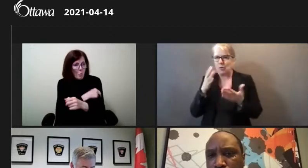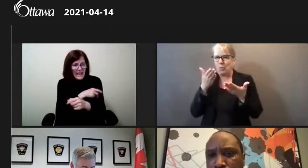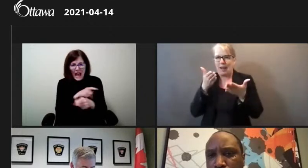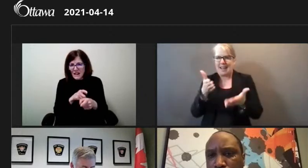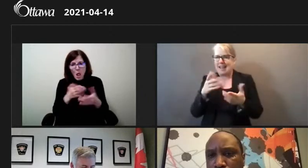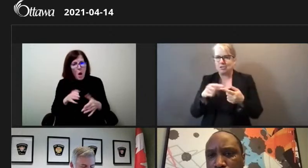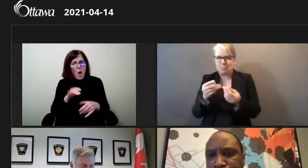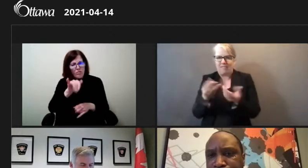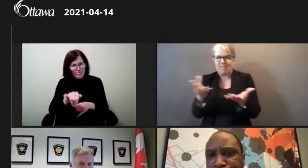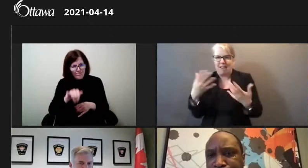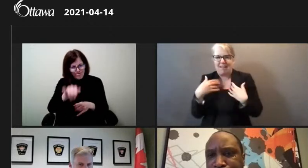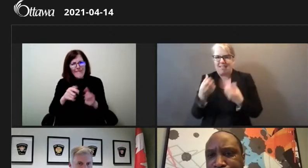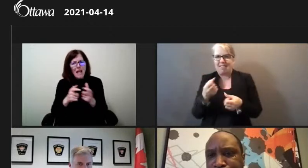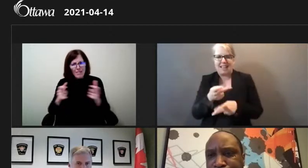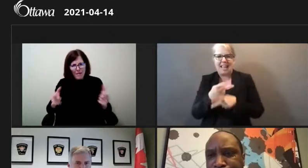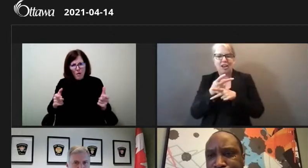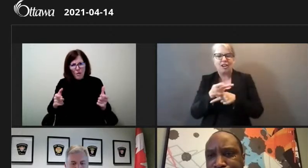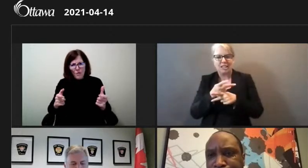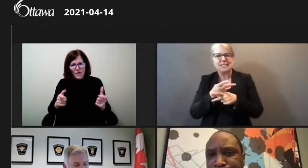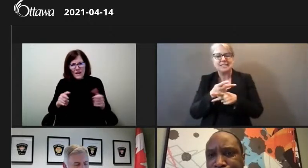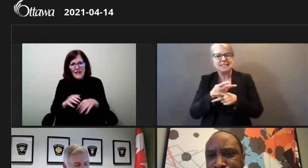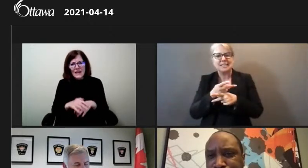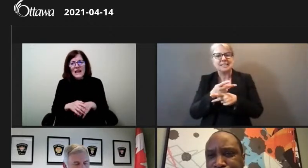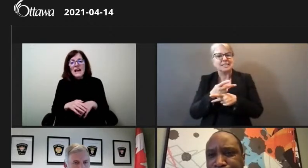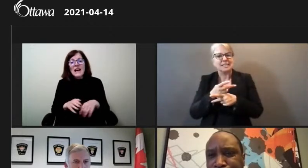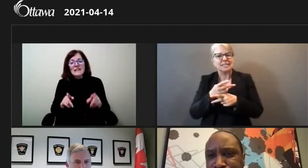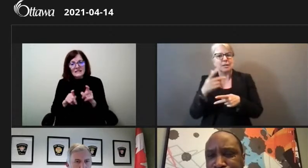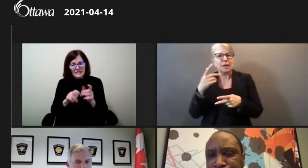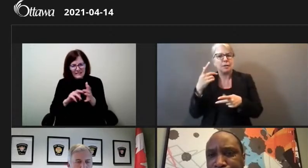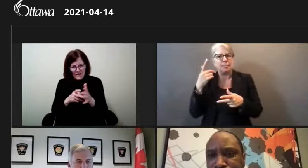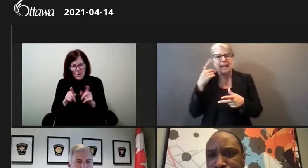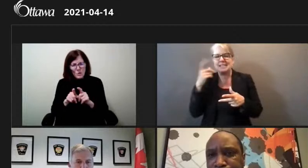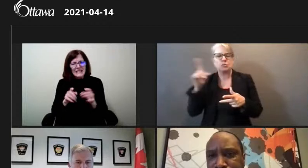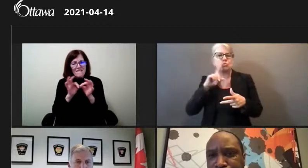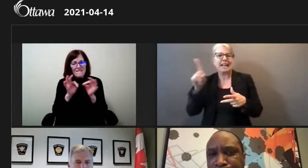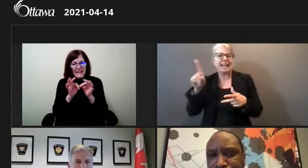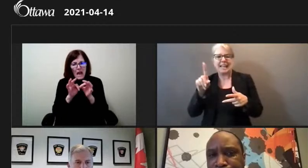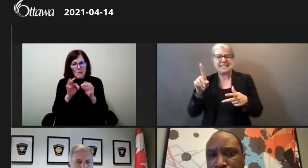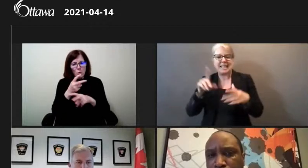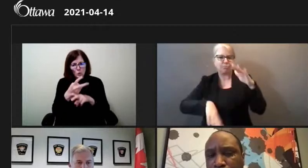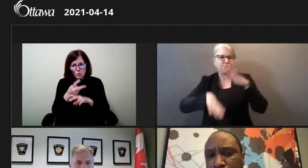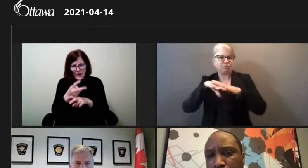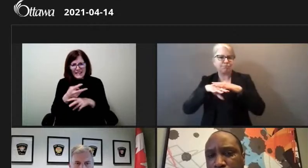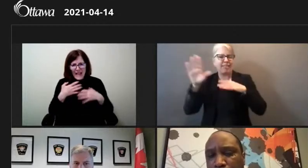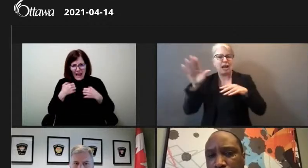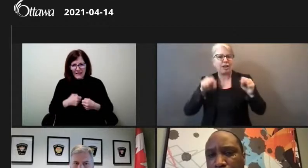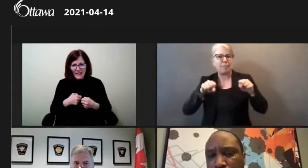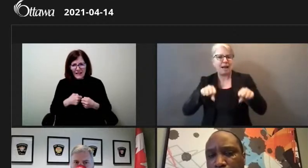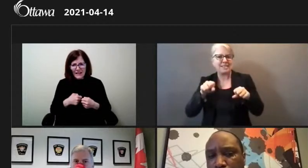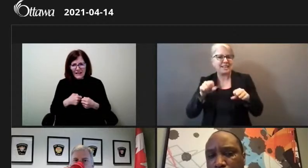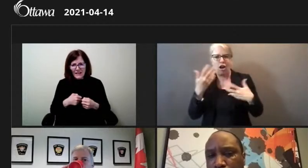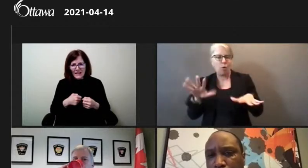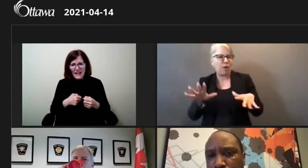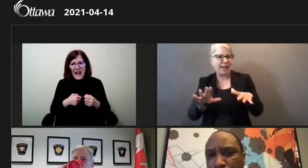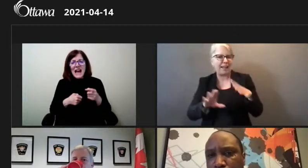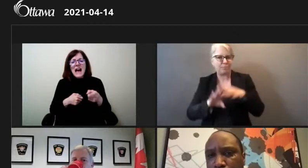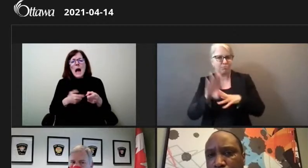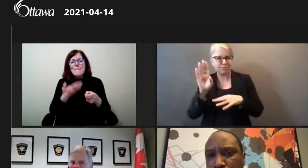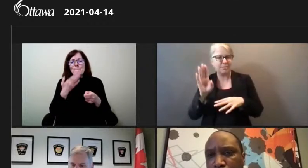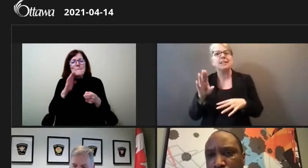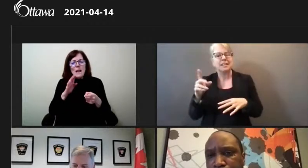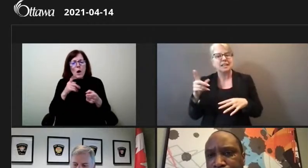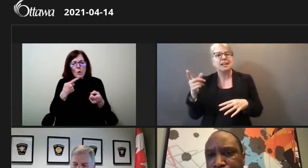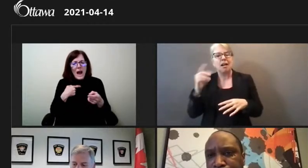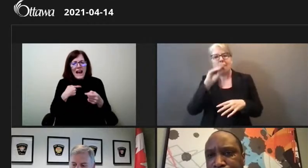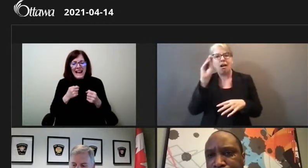healthcare in terms of the, because it's going past the capacity. Because I think, you know, in the Ottawa hospital, I